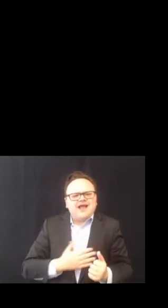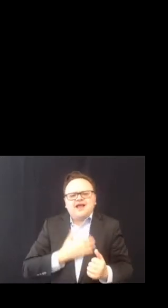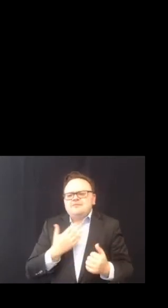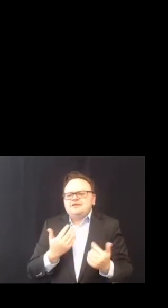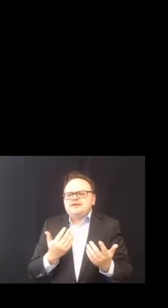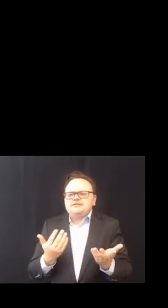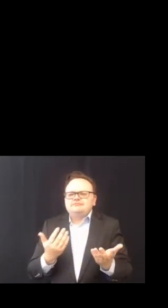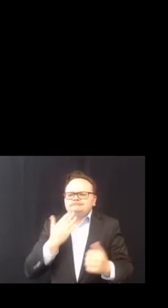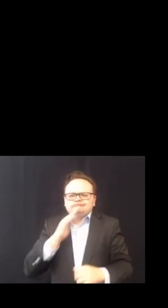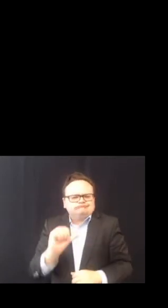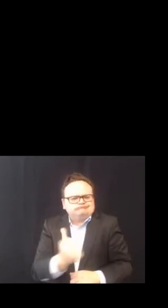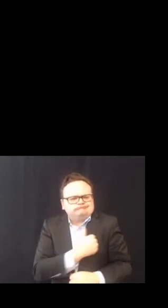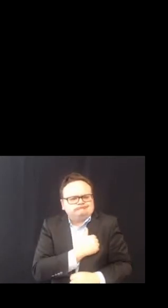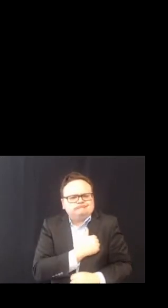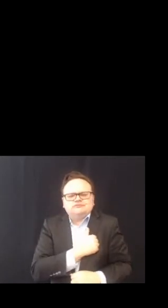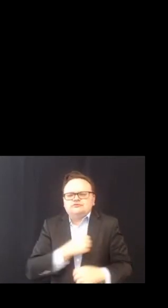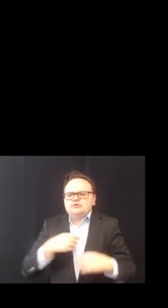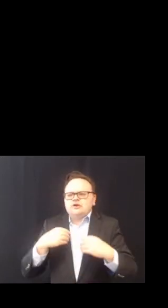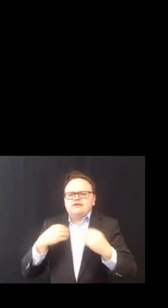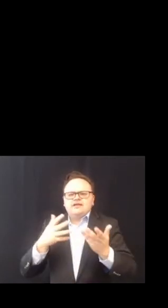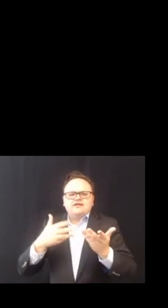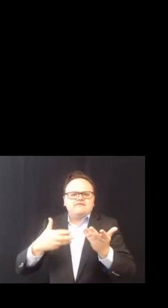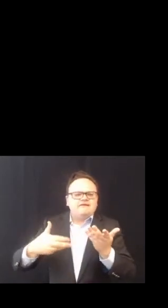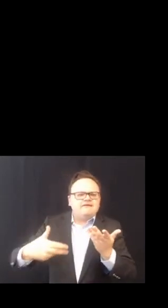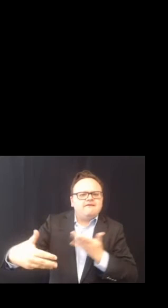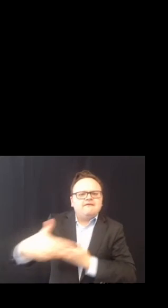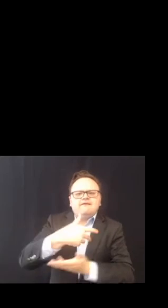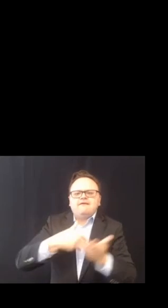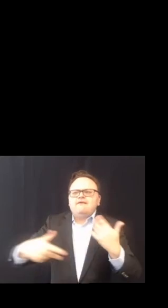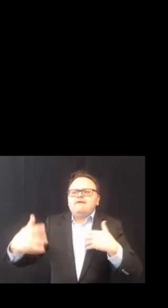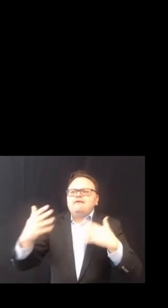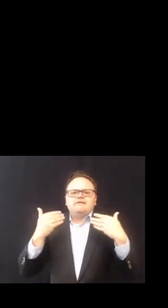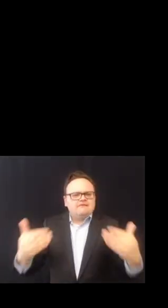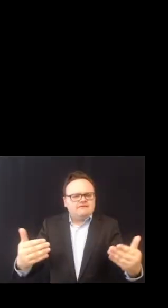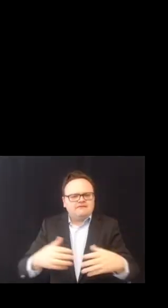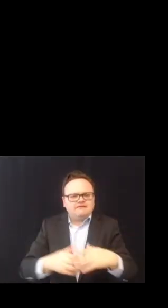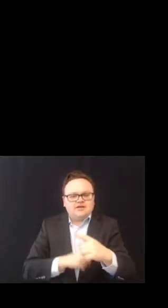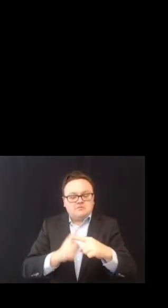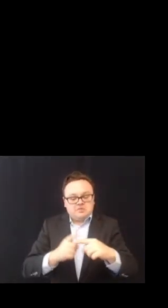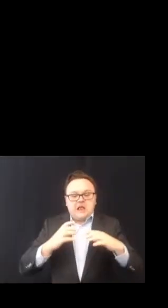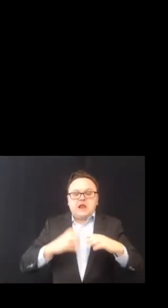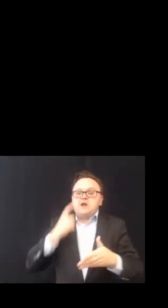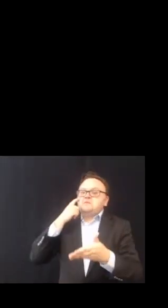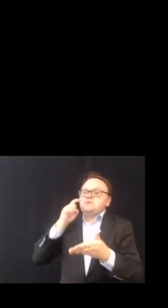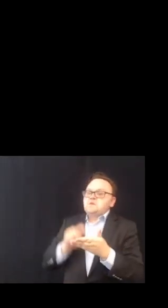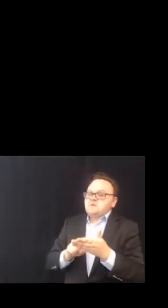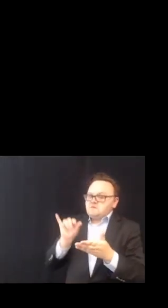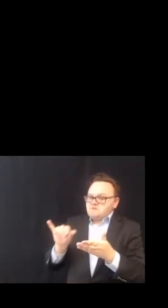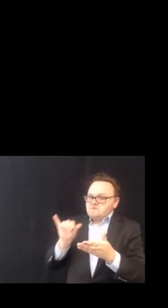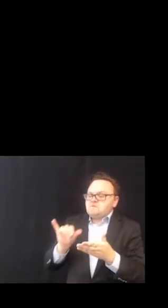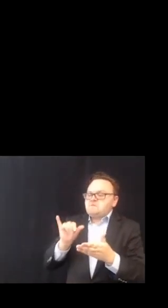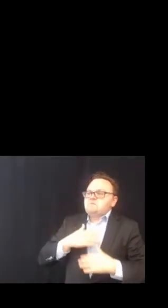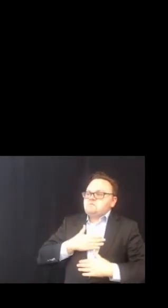atmosphere for the rest of the workers that are there, and of course, the customers. So here to accept this award, and thank